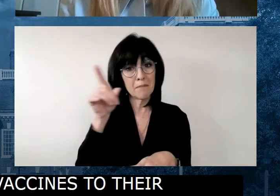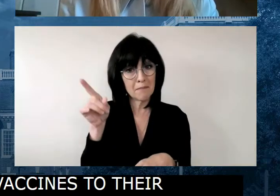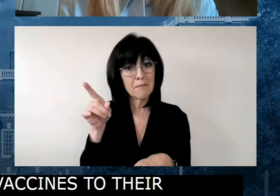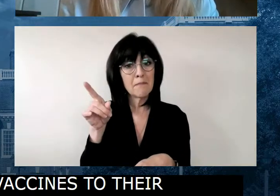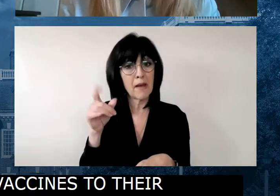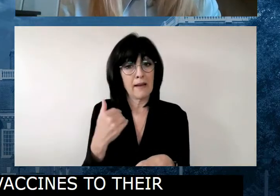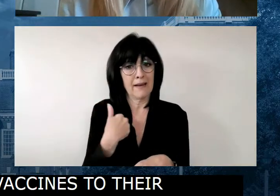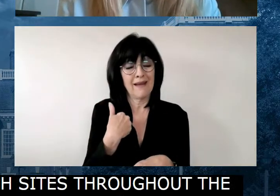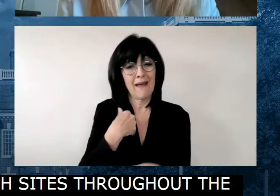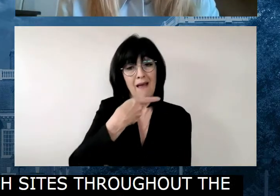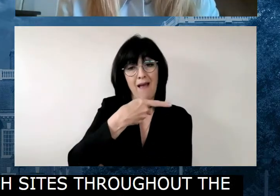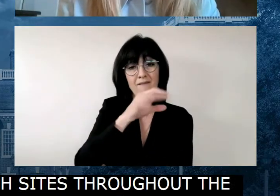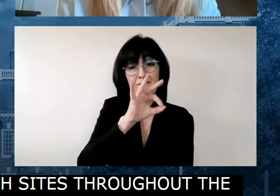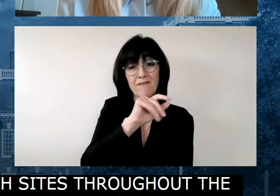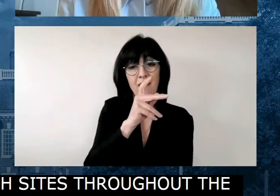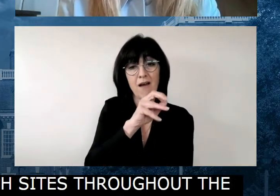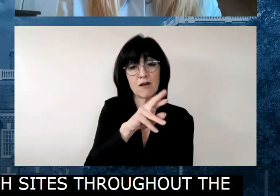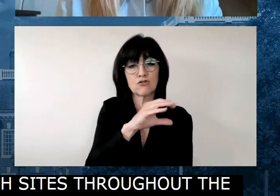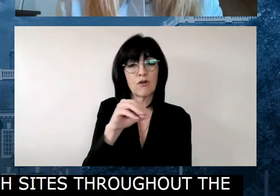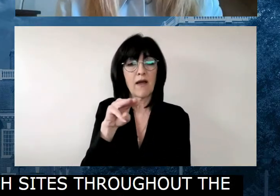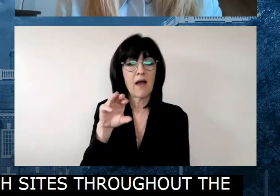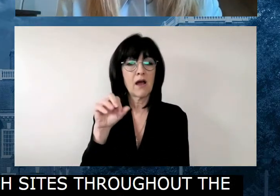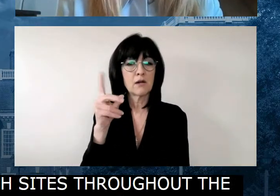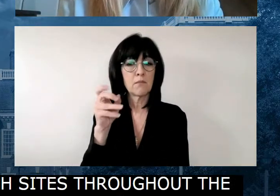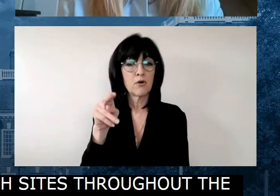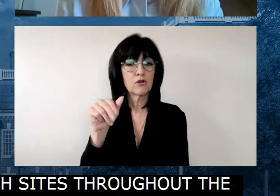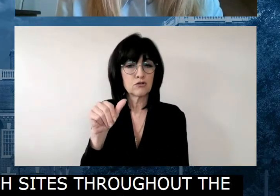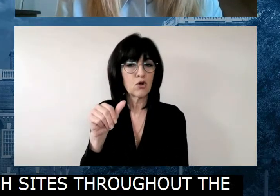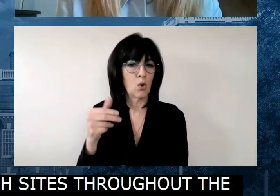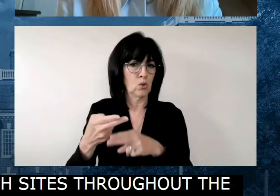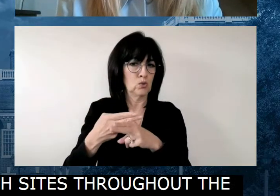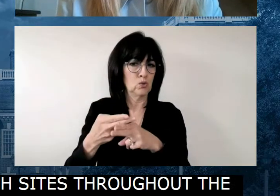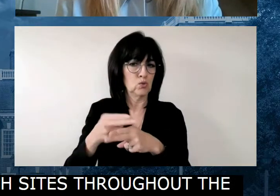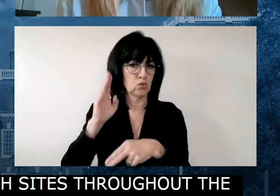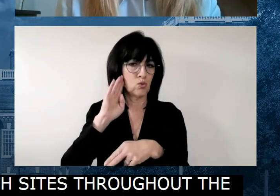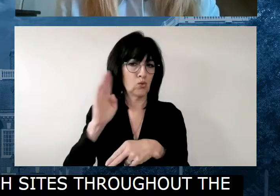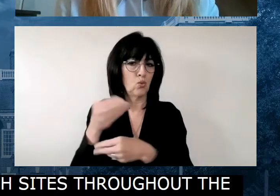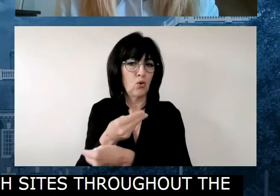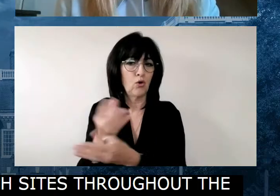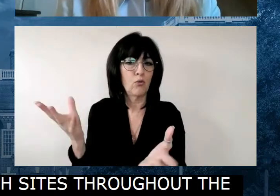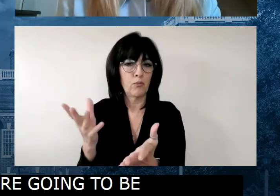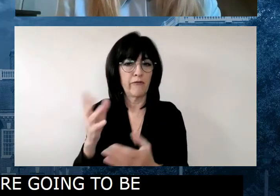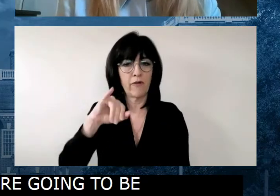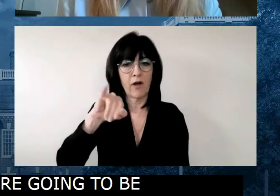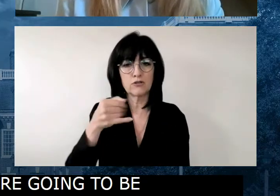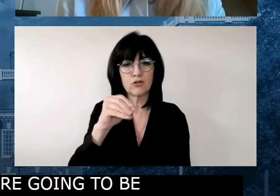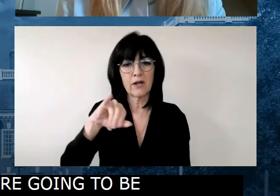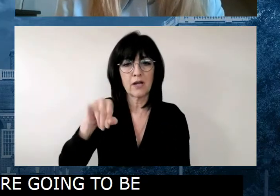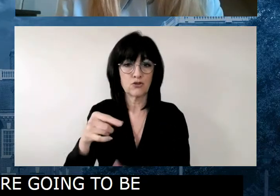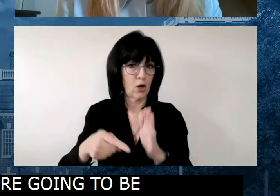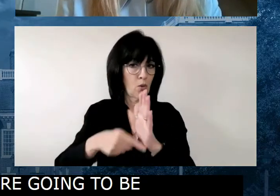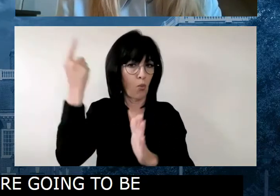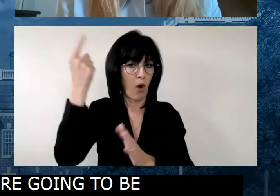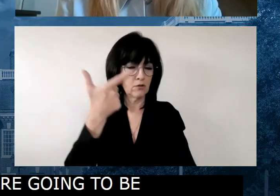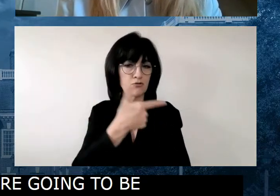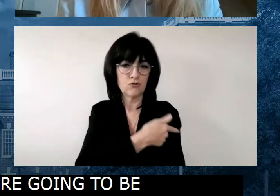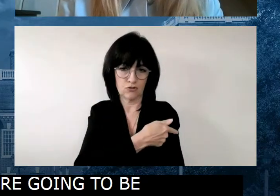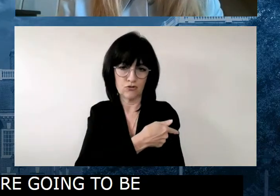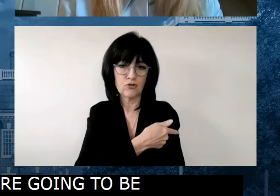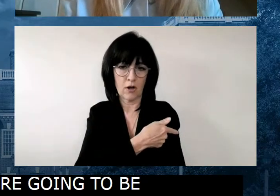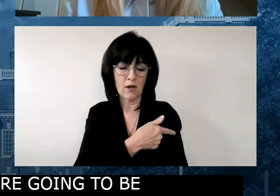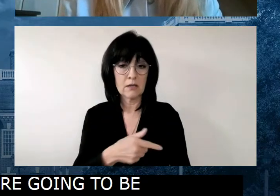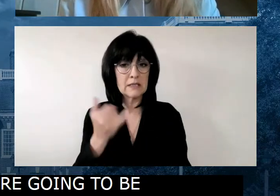Johnson vaccine. So, lots of access available. If people are interested in